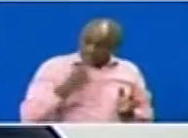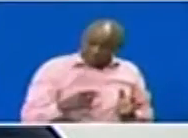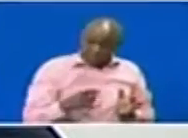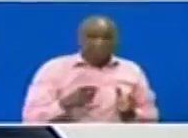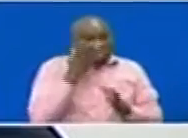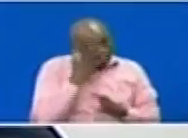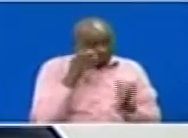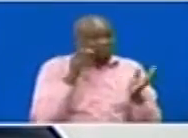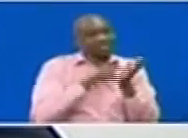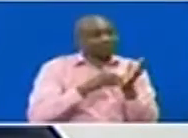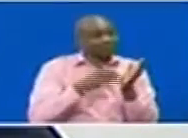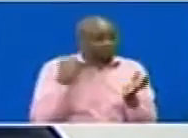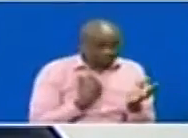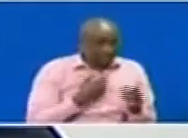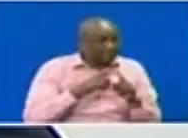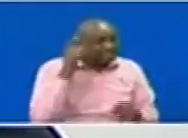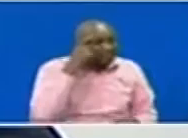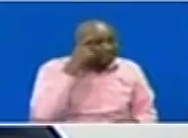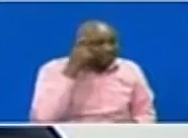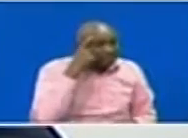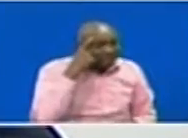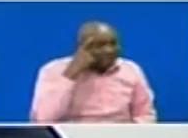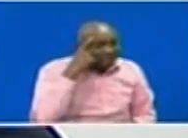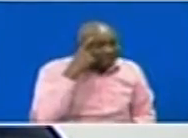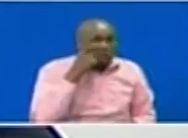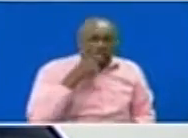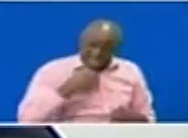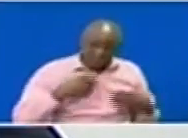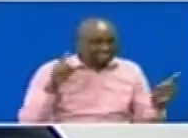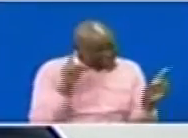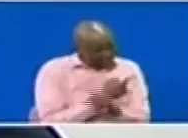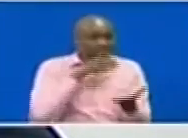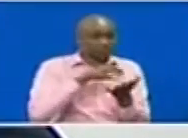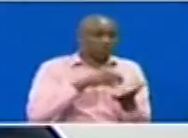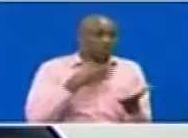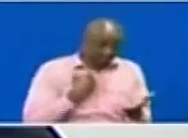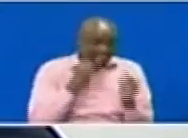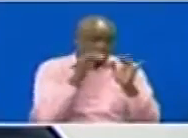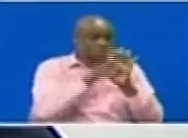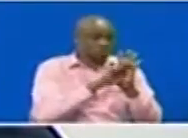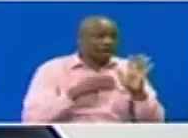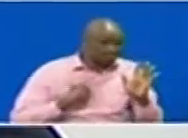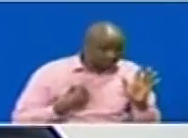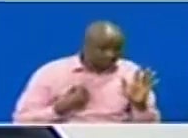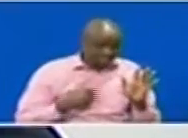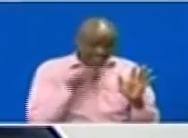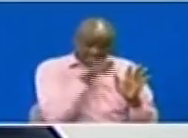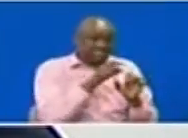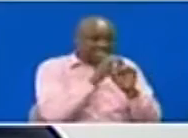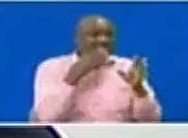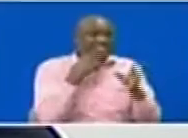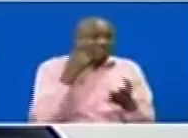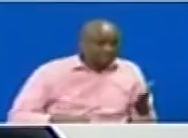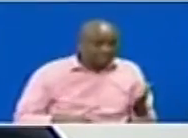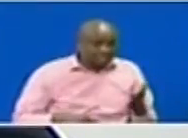that list of shame. But then you must remember that we are operating under very different circumstances, under a new constitution, which quite clearly